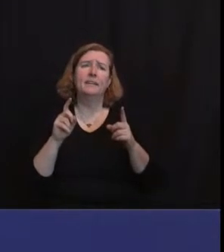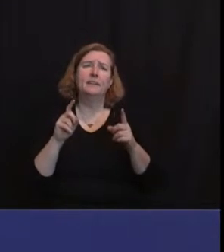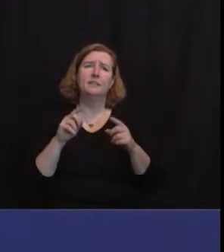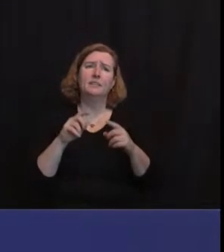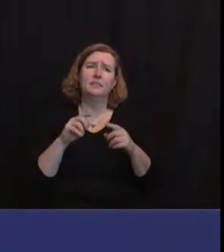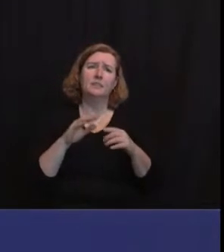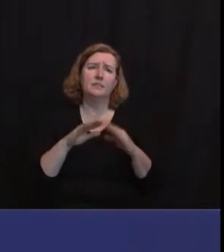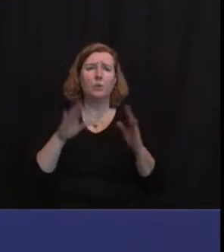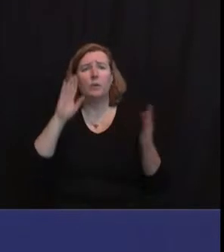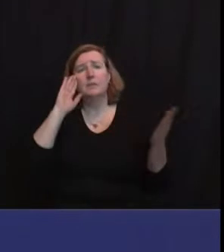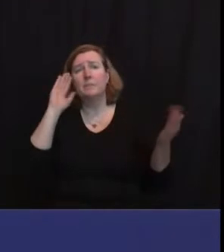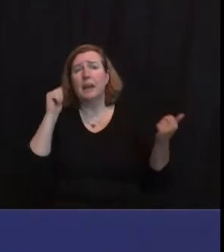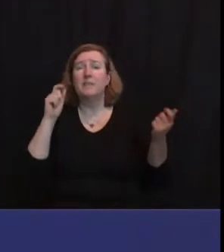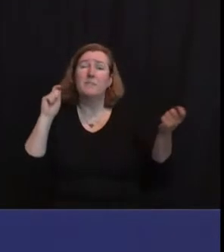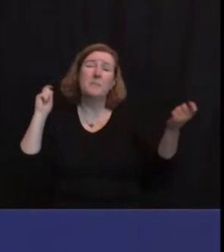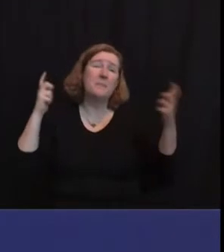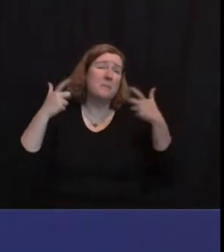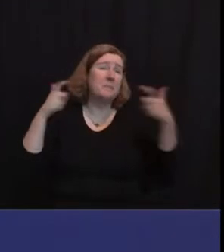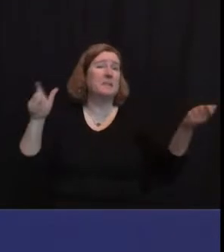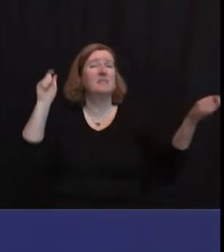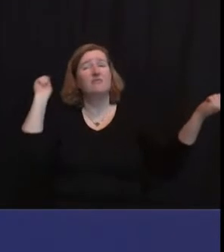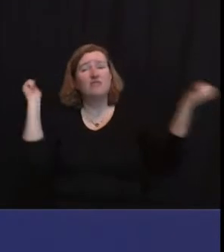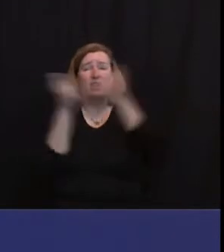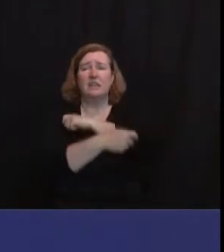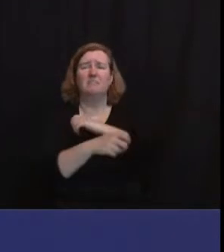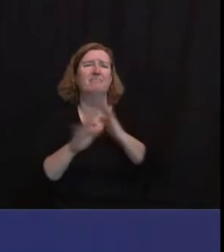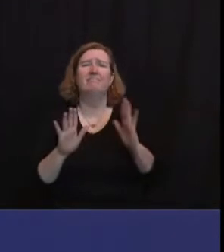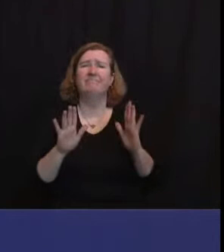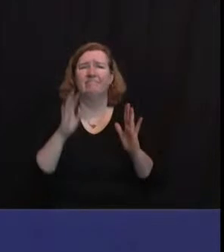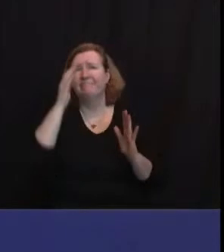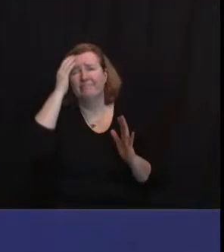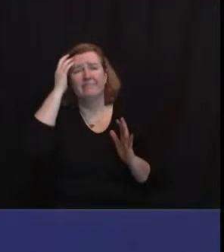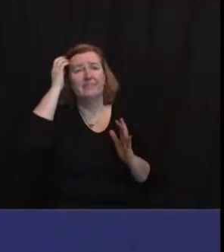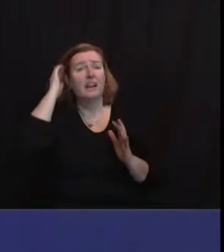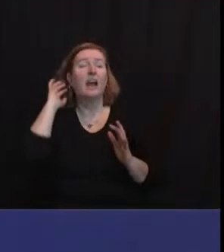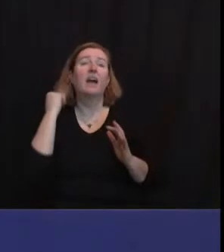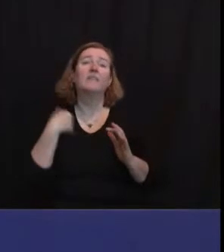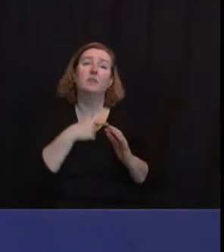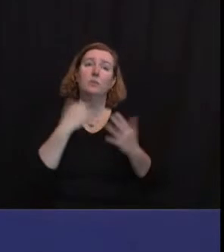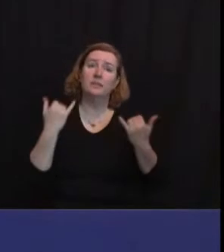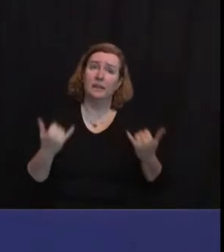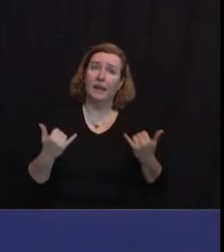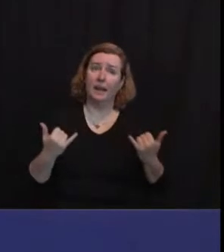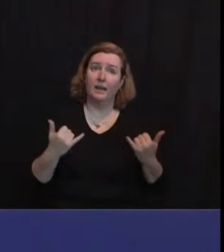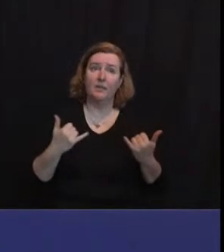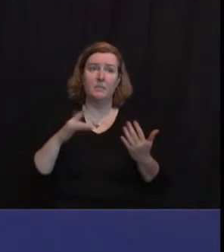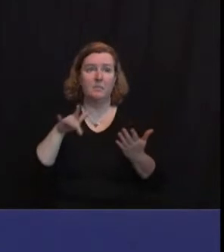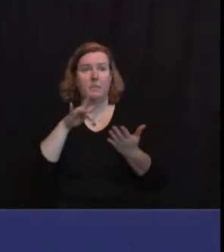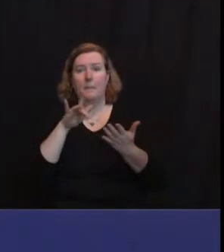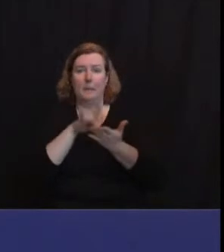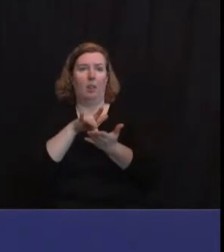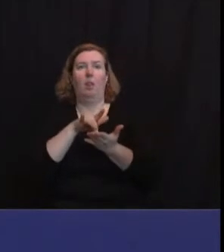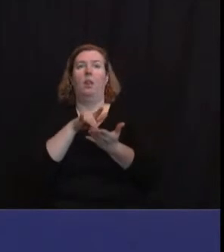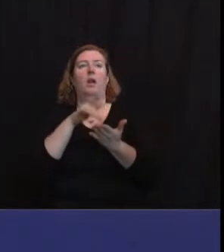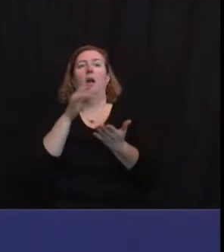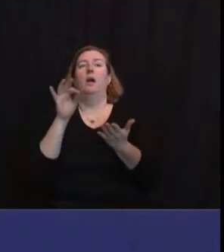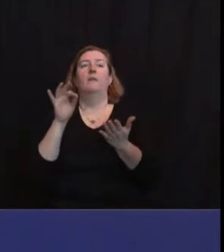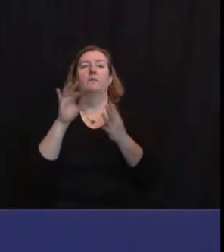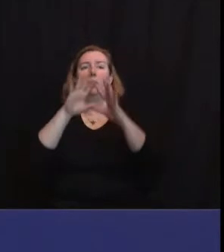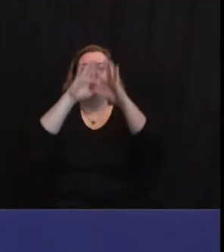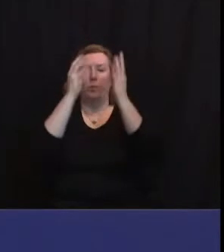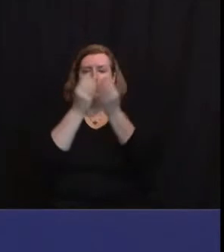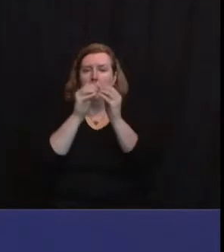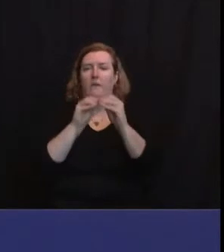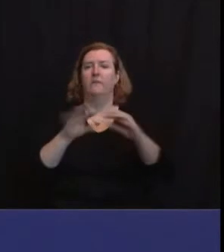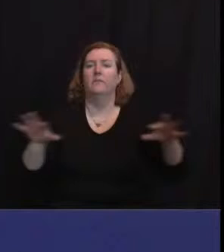meaningful soon, that's previewing our thinking that as long as we're in the thick of this right now, I think the overall capacities, particular